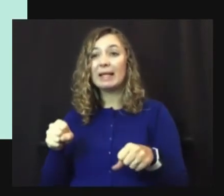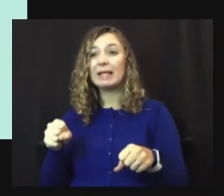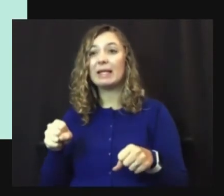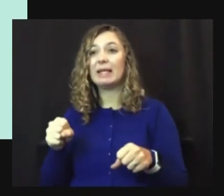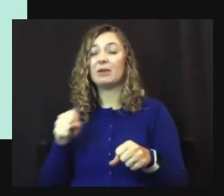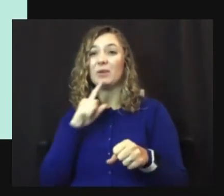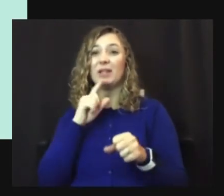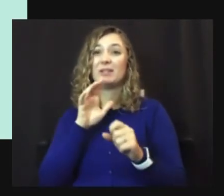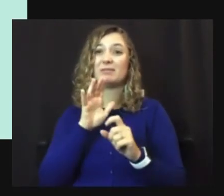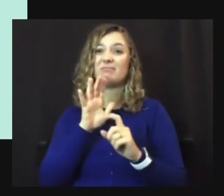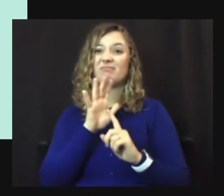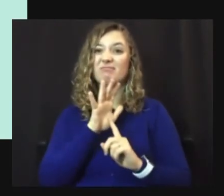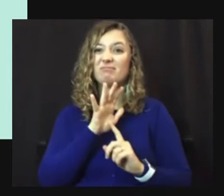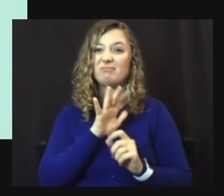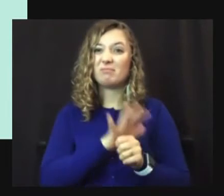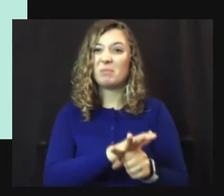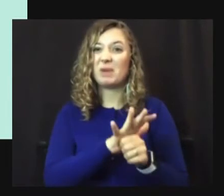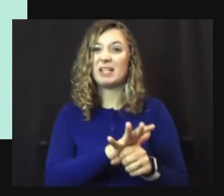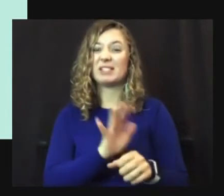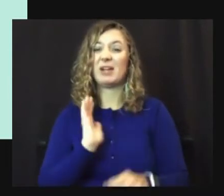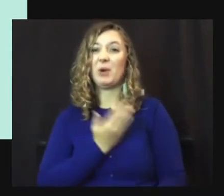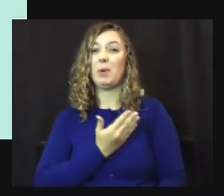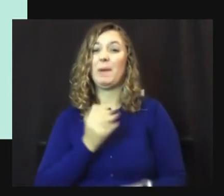other people